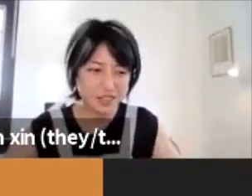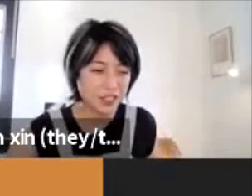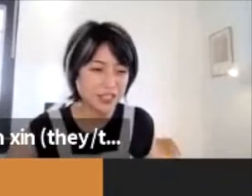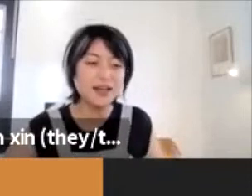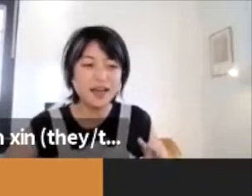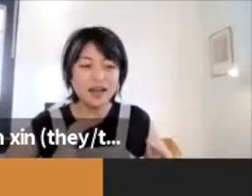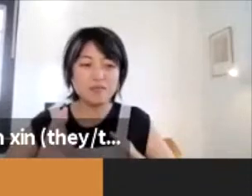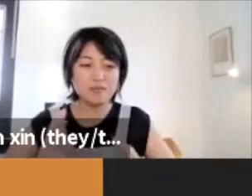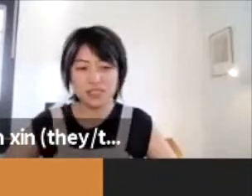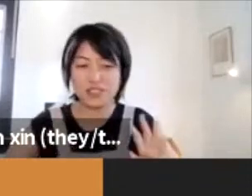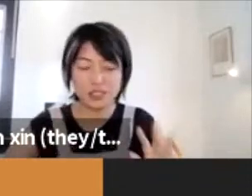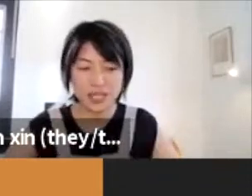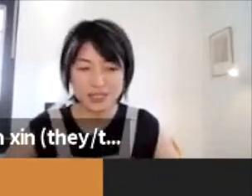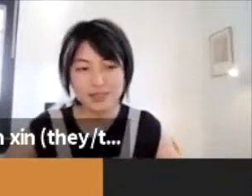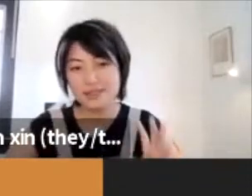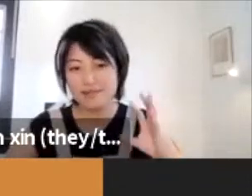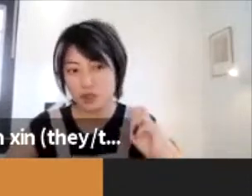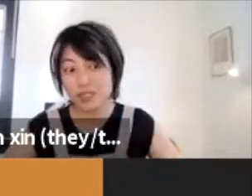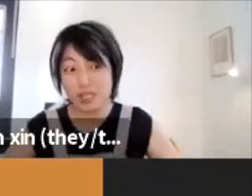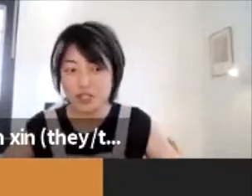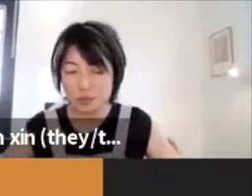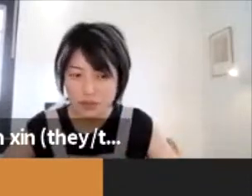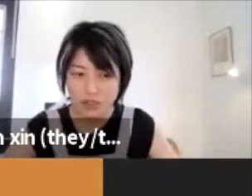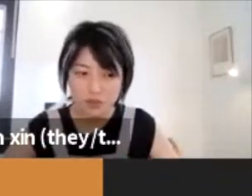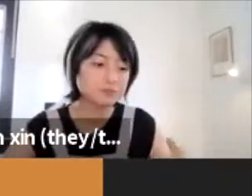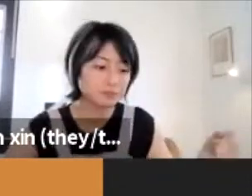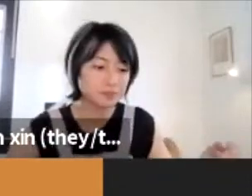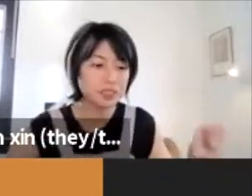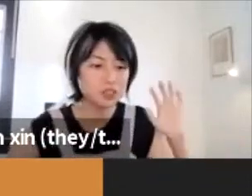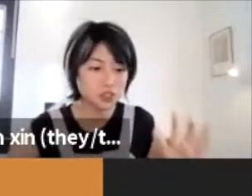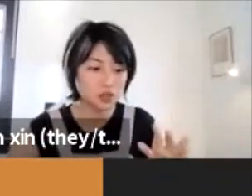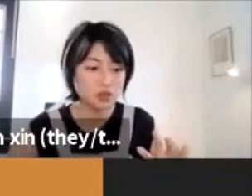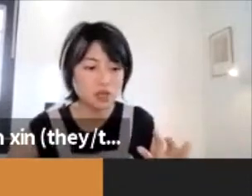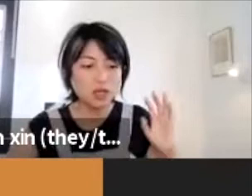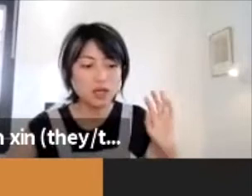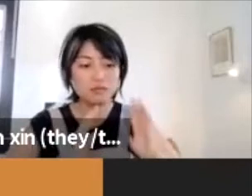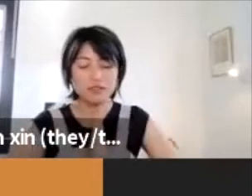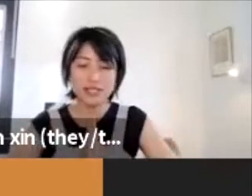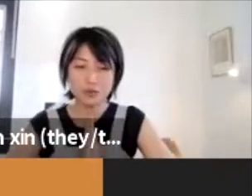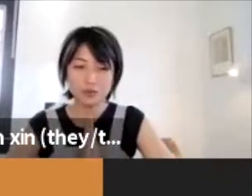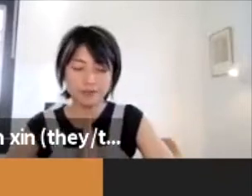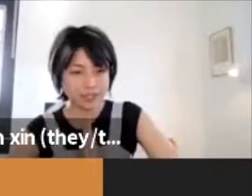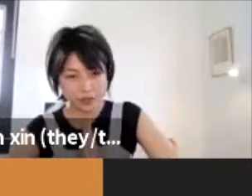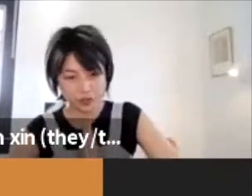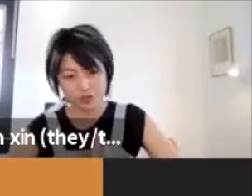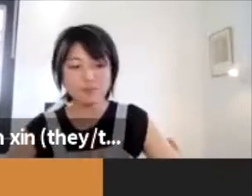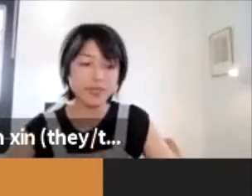funny situation. But just know that this is what the software is supposed to do. So the